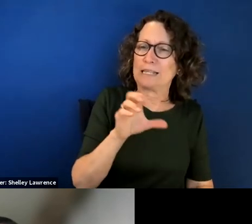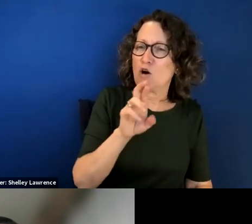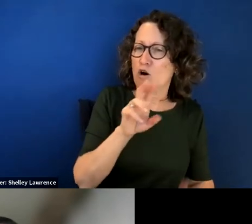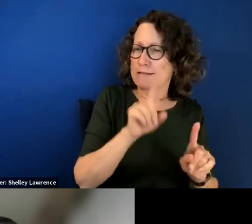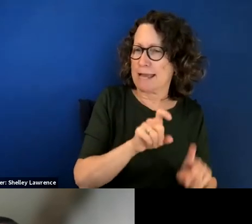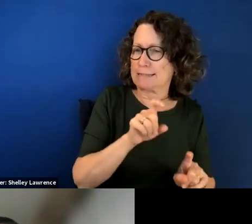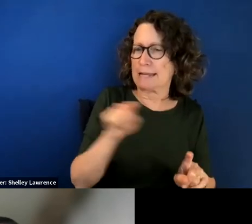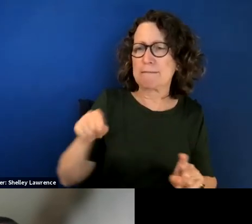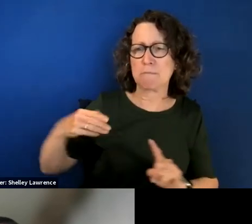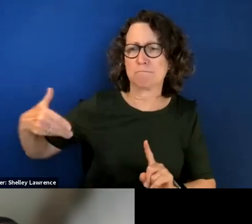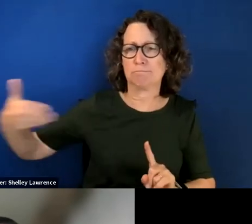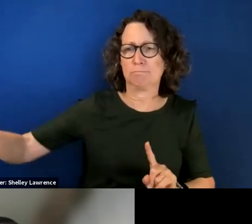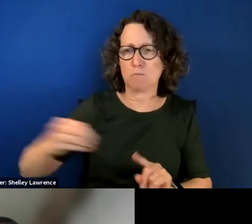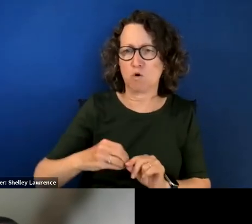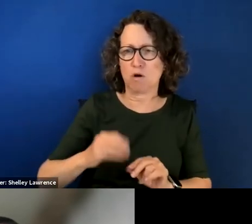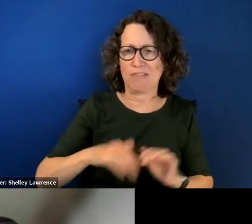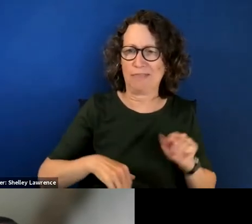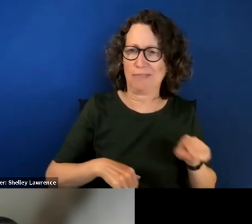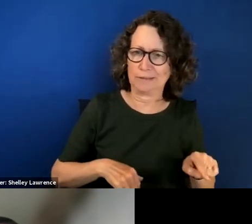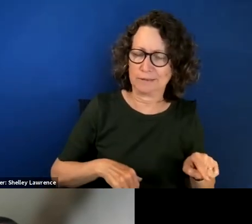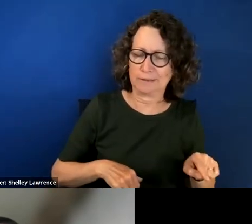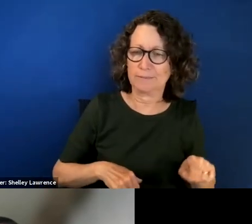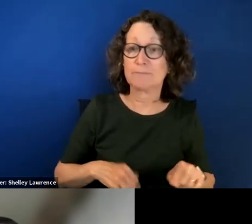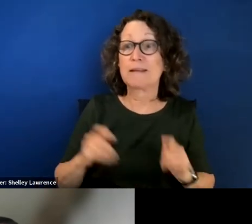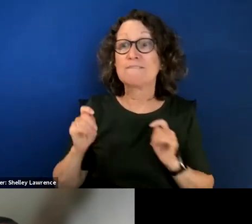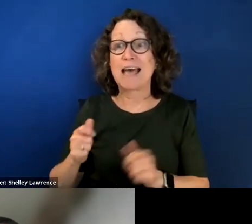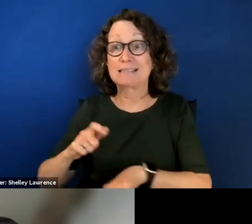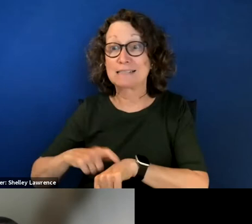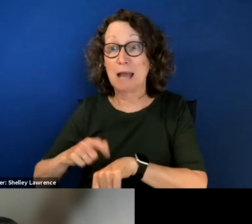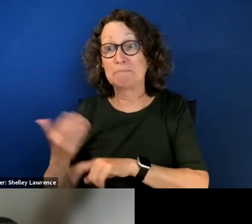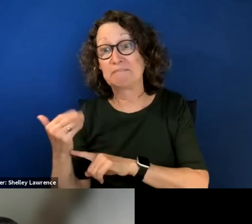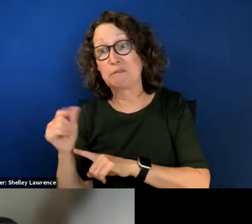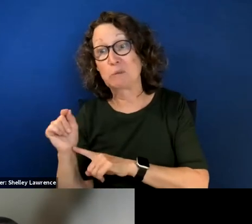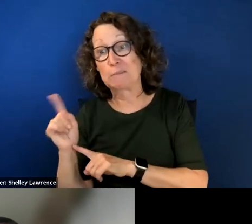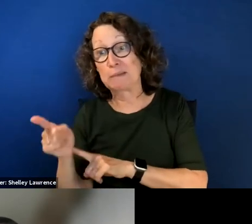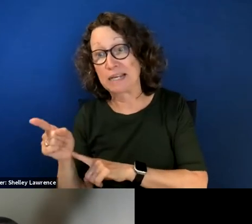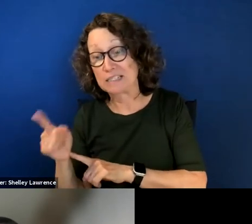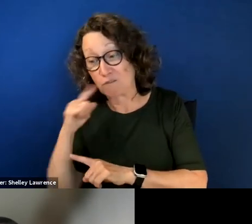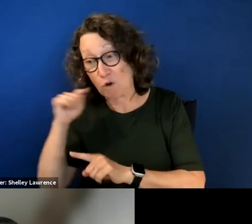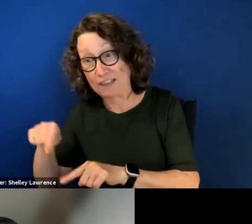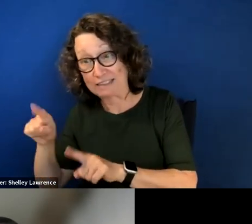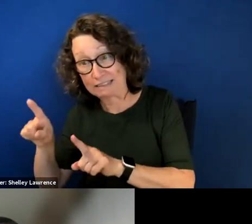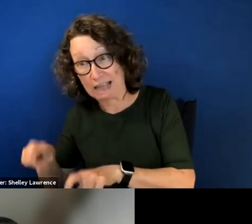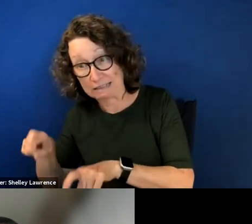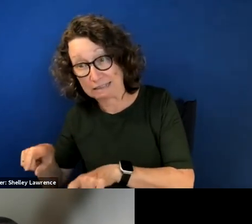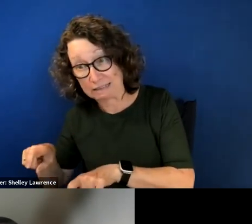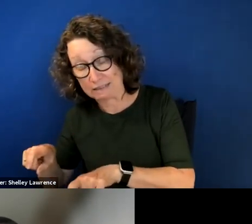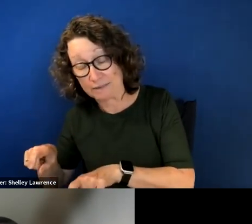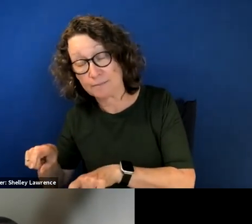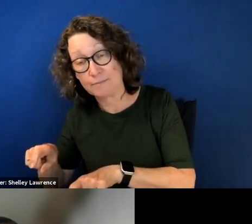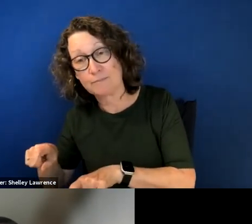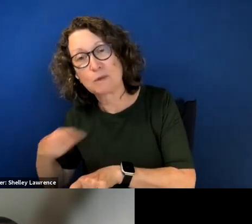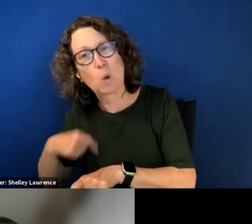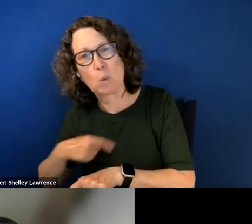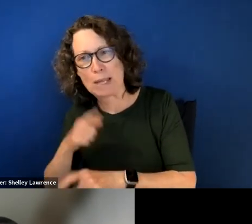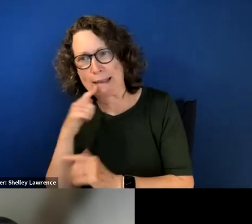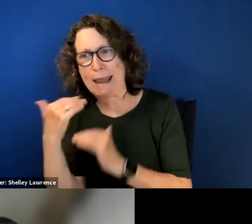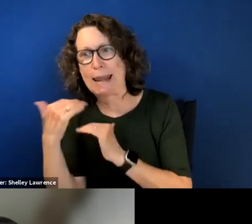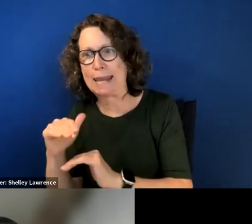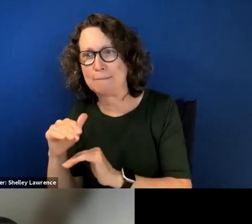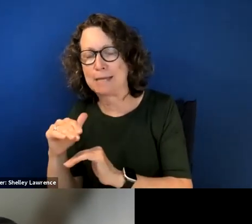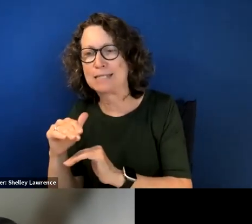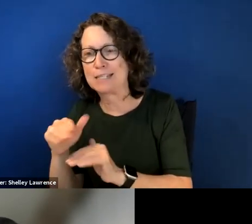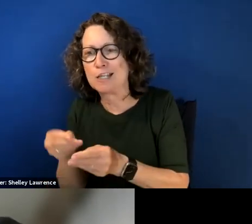testing. So with the faster turnaround time for the antigen tests, we